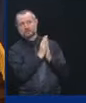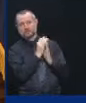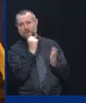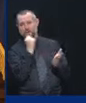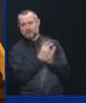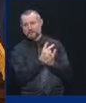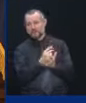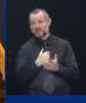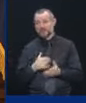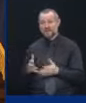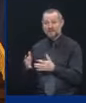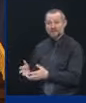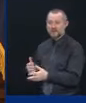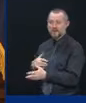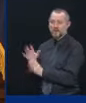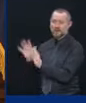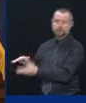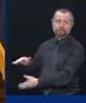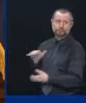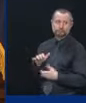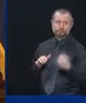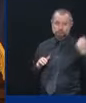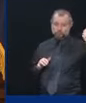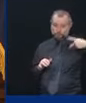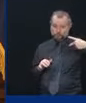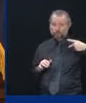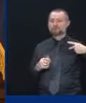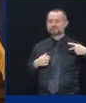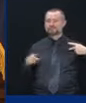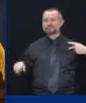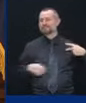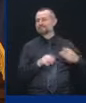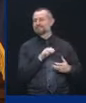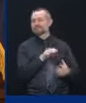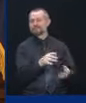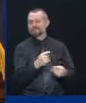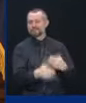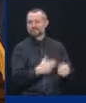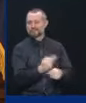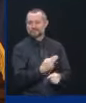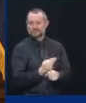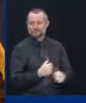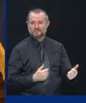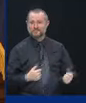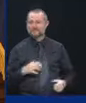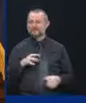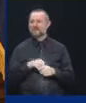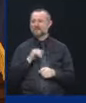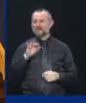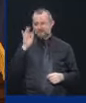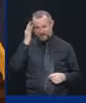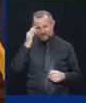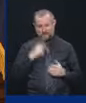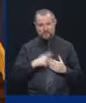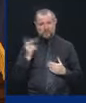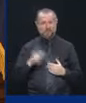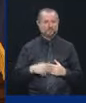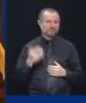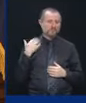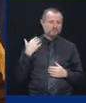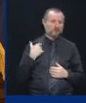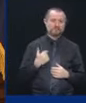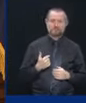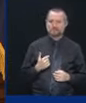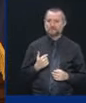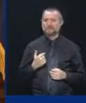reallocate excess doses. In other words, we participate in a federal program that